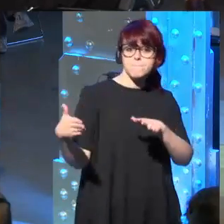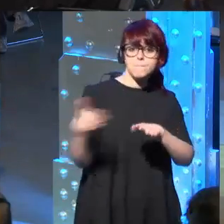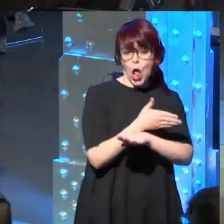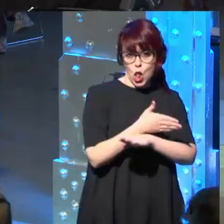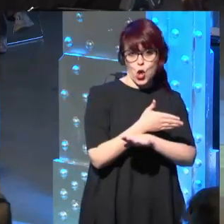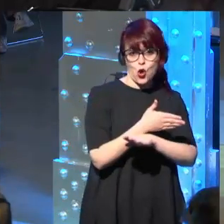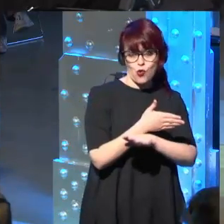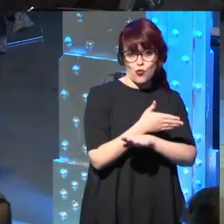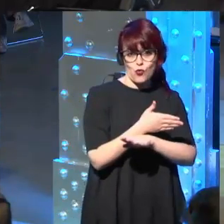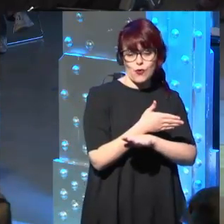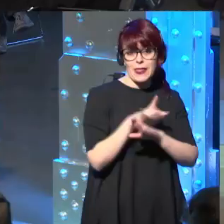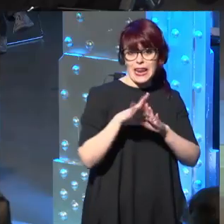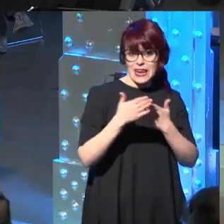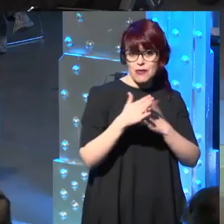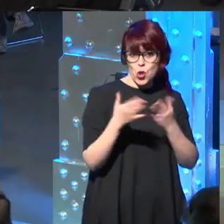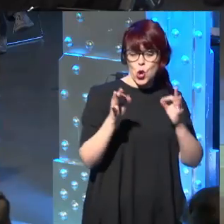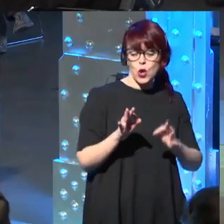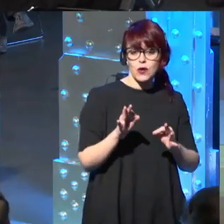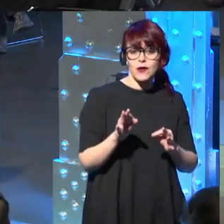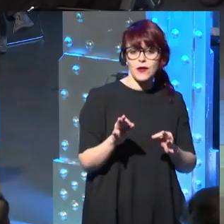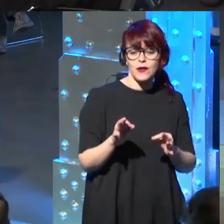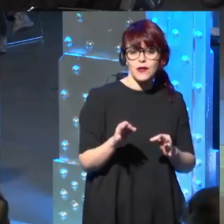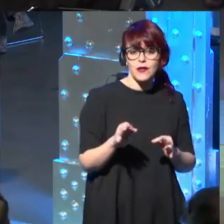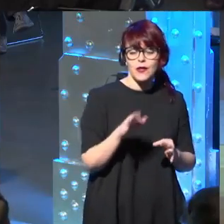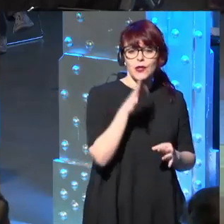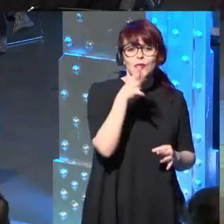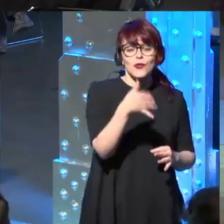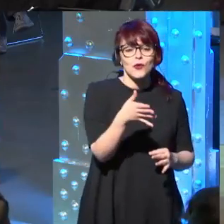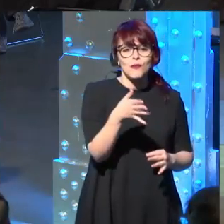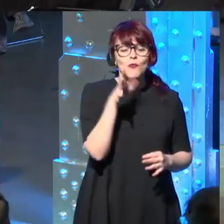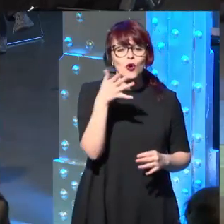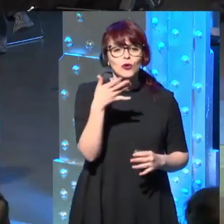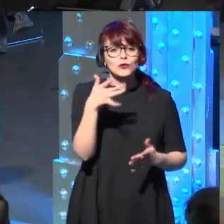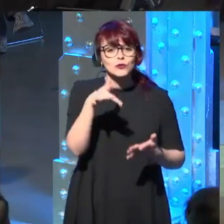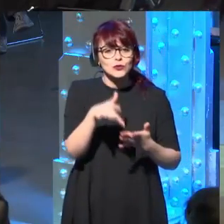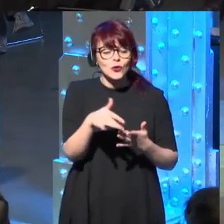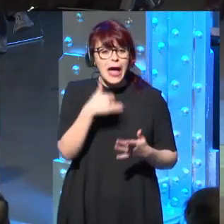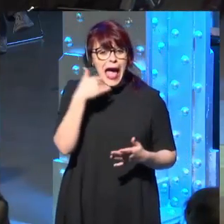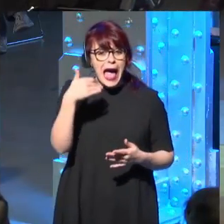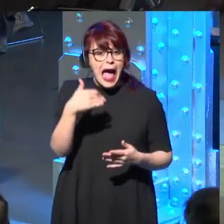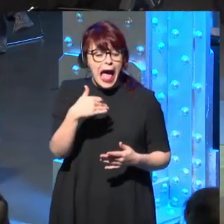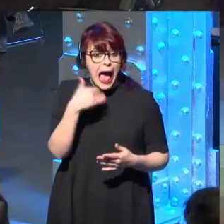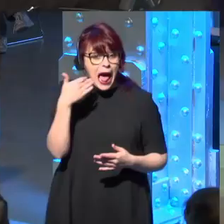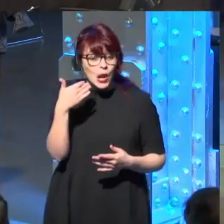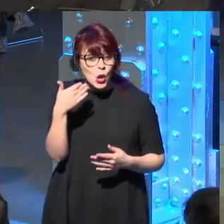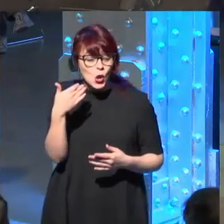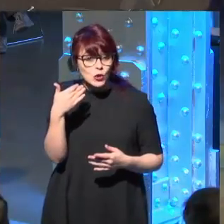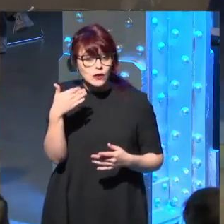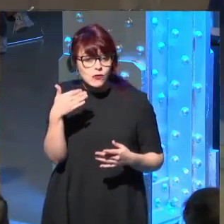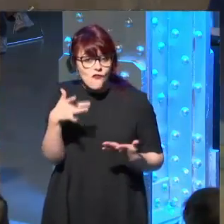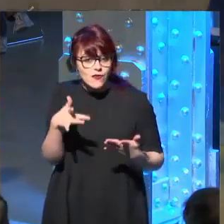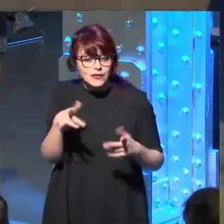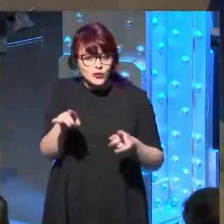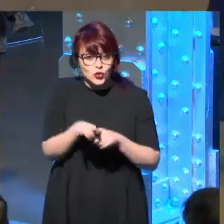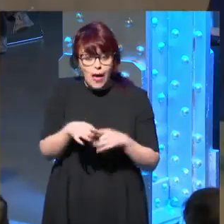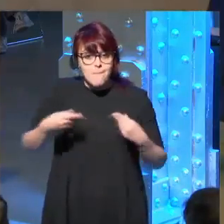yes. book. Porque nada puede... Because nothing can be as surprising